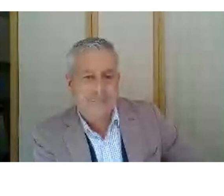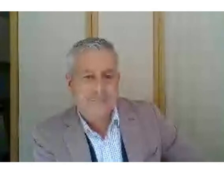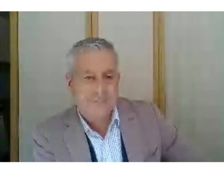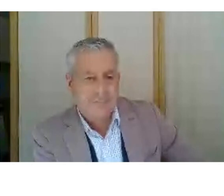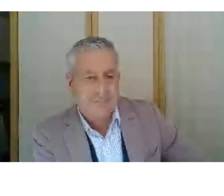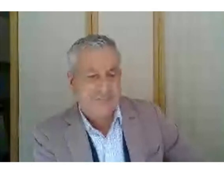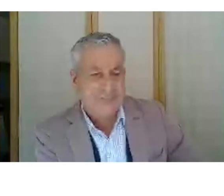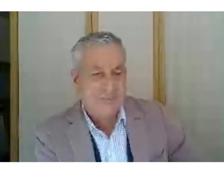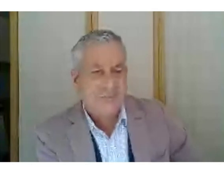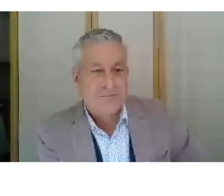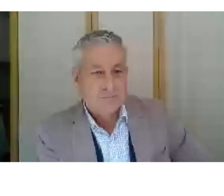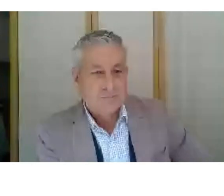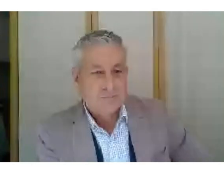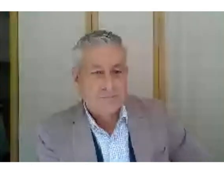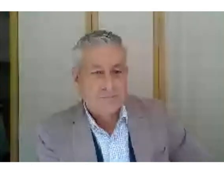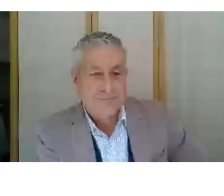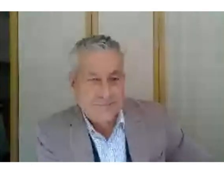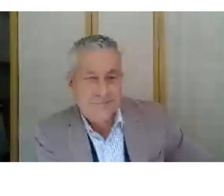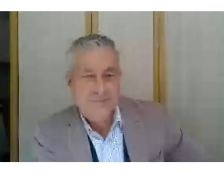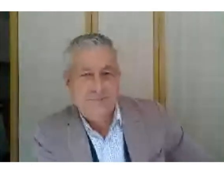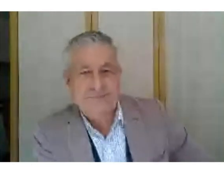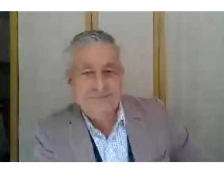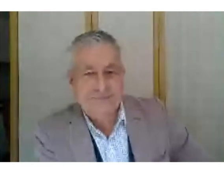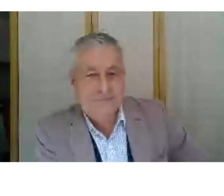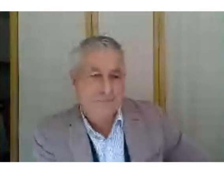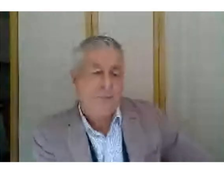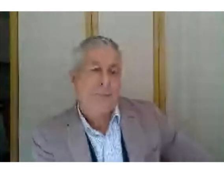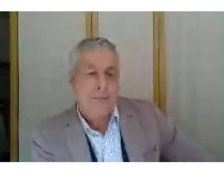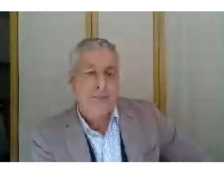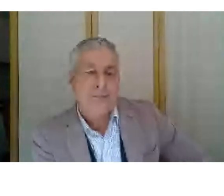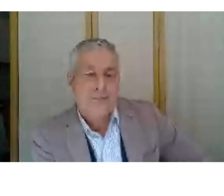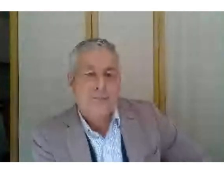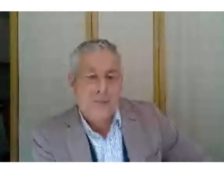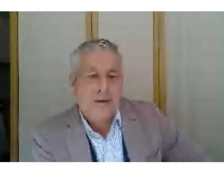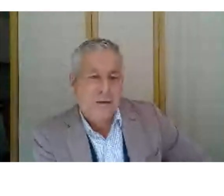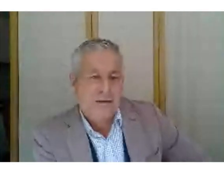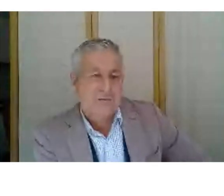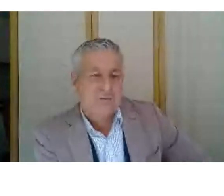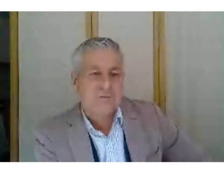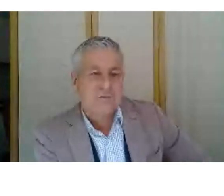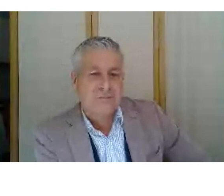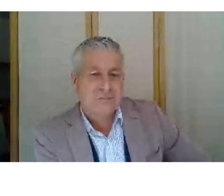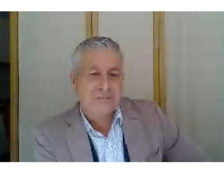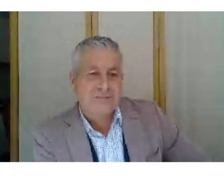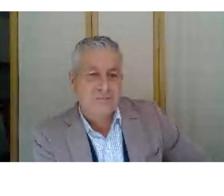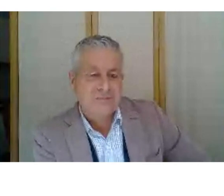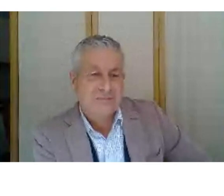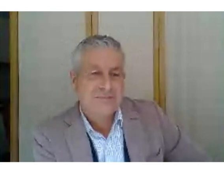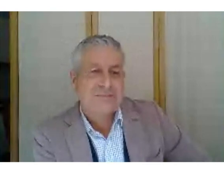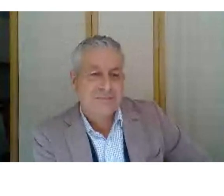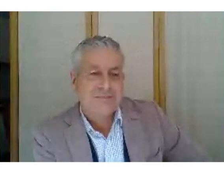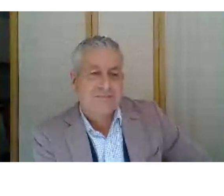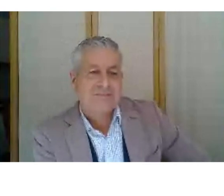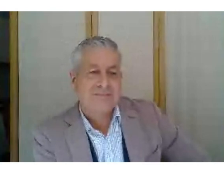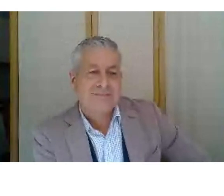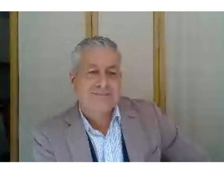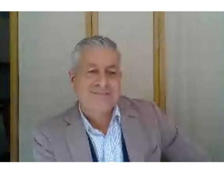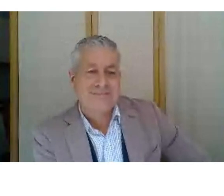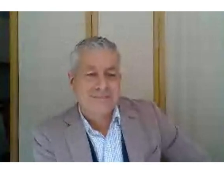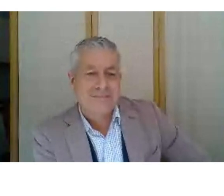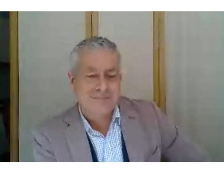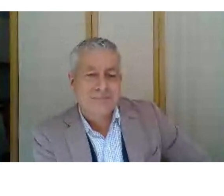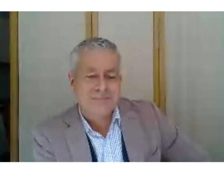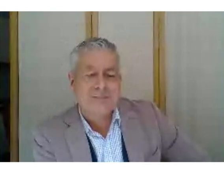have they promoted a woman, they've promoted one that's got green eyes. So, boy, have they gone for the minority.